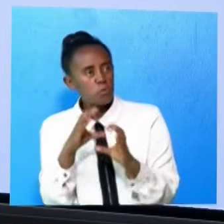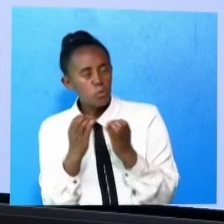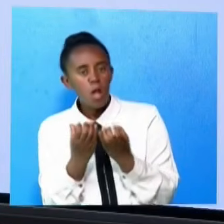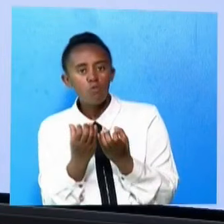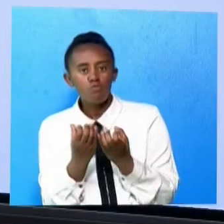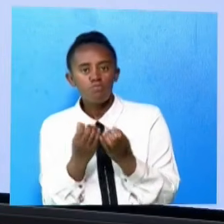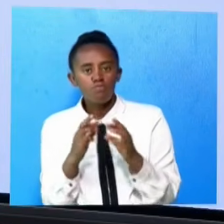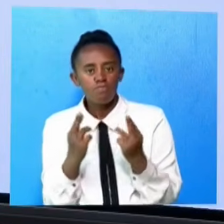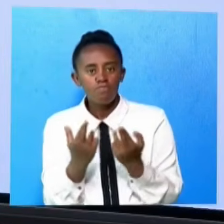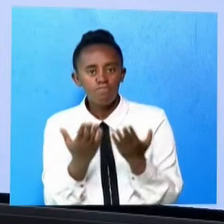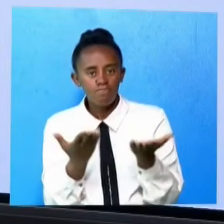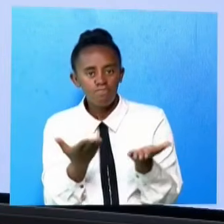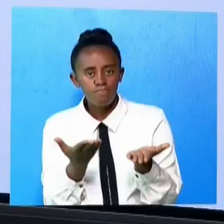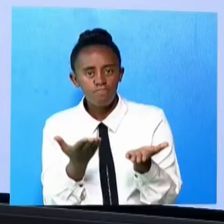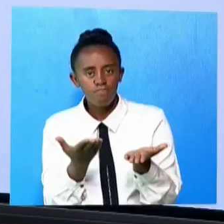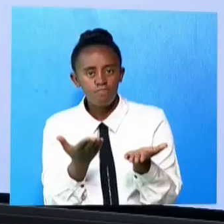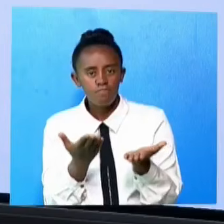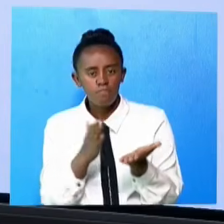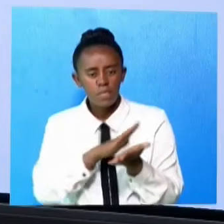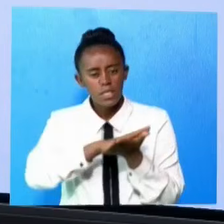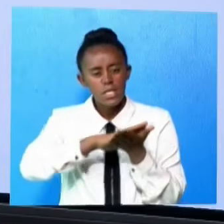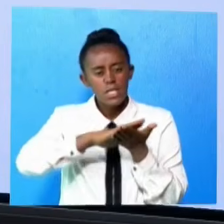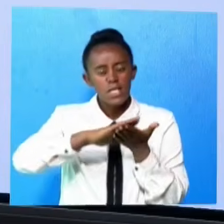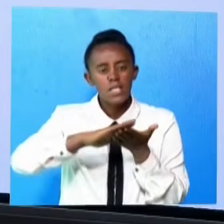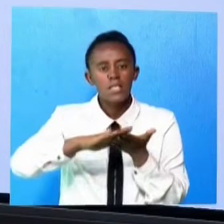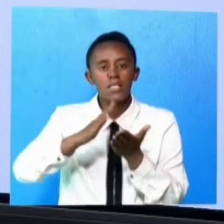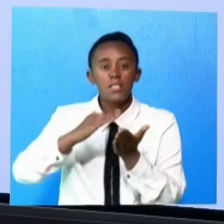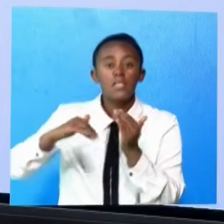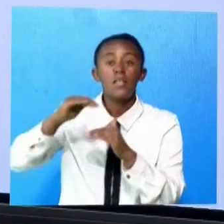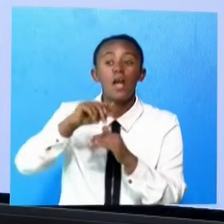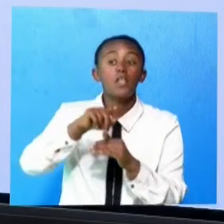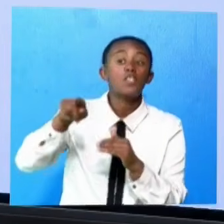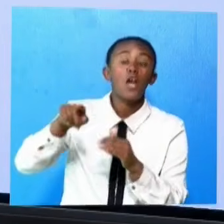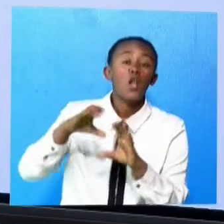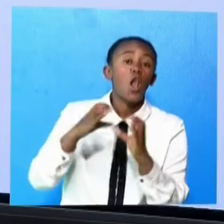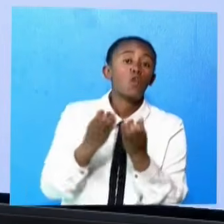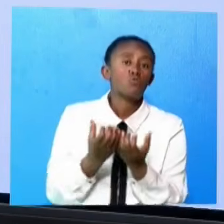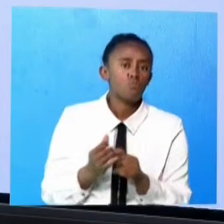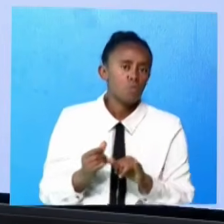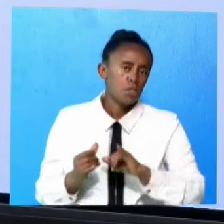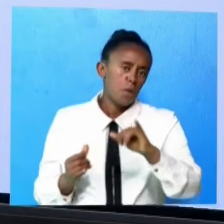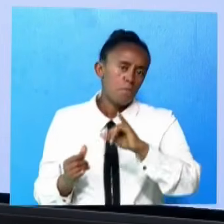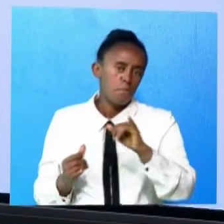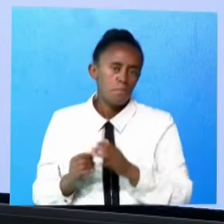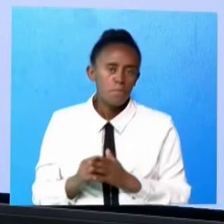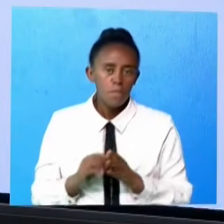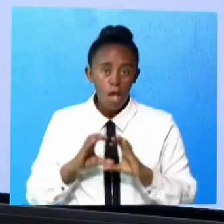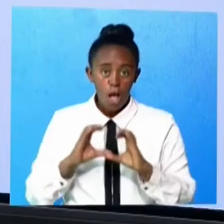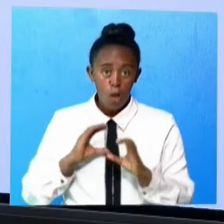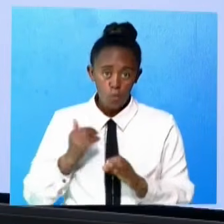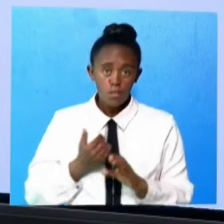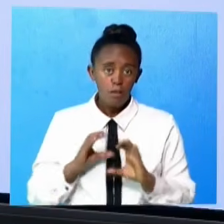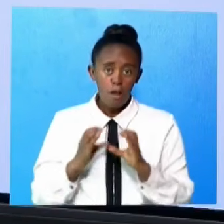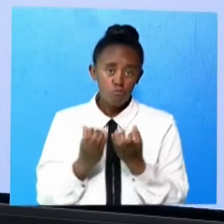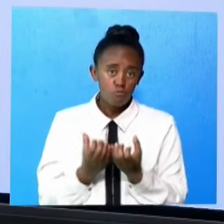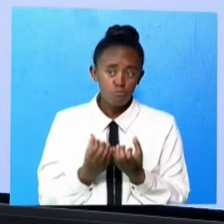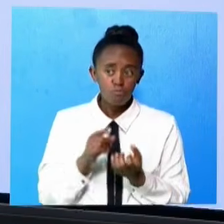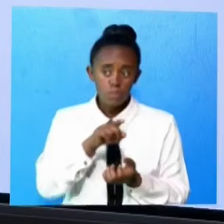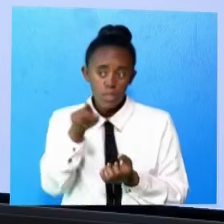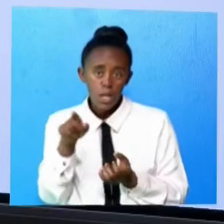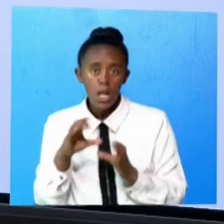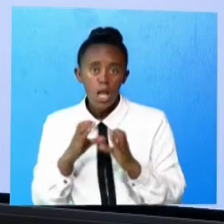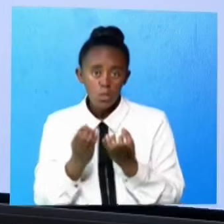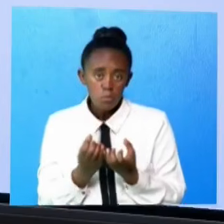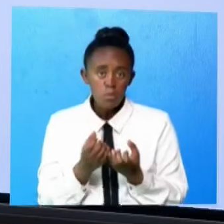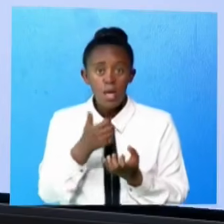is clearer than their classroom. The same is true. Our classroom as their classroom is